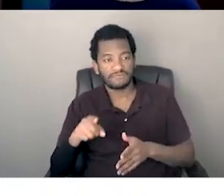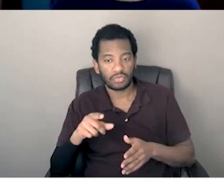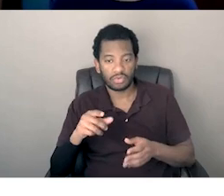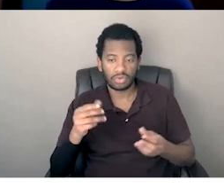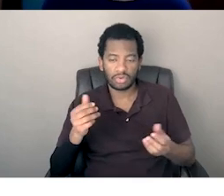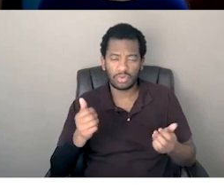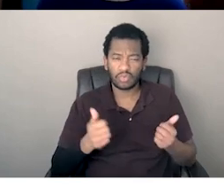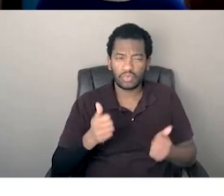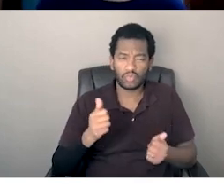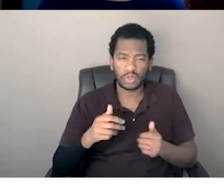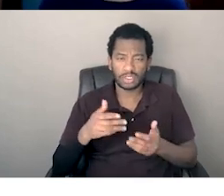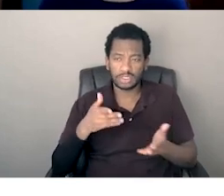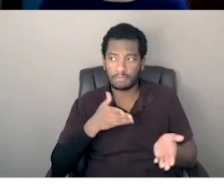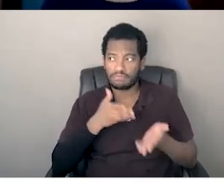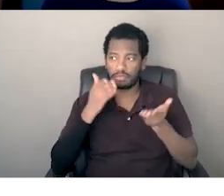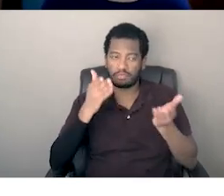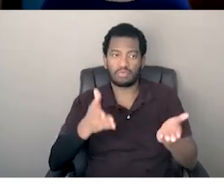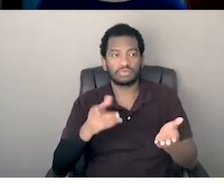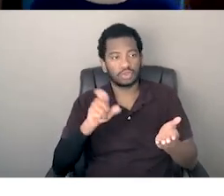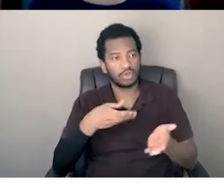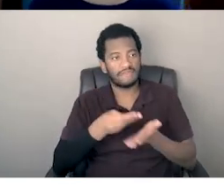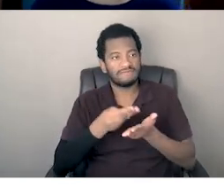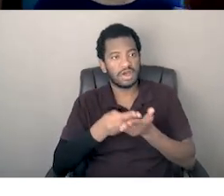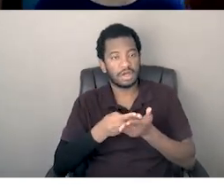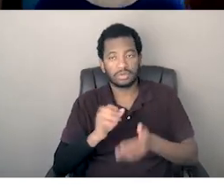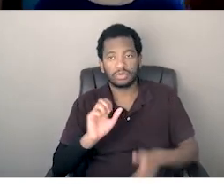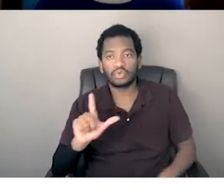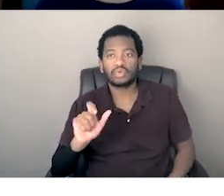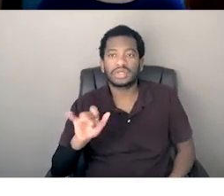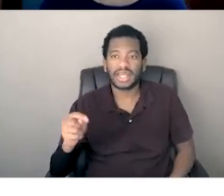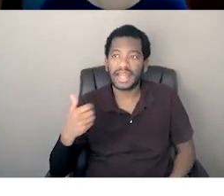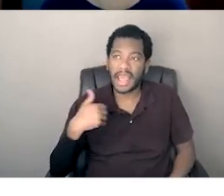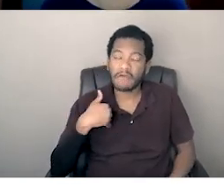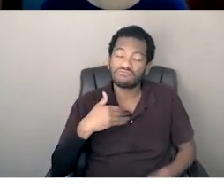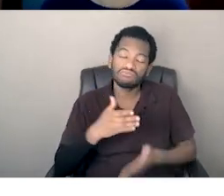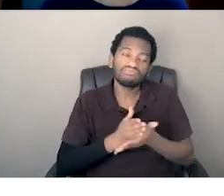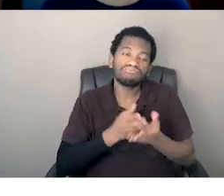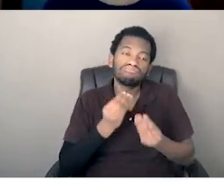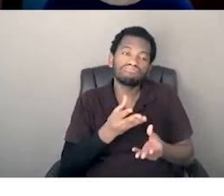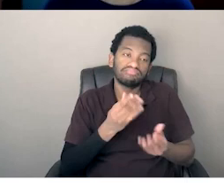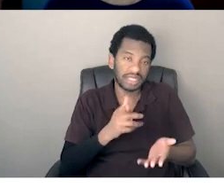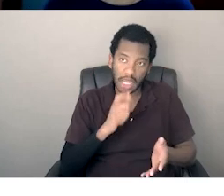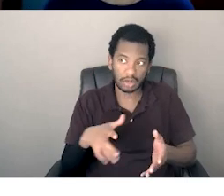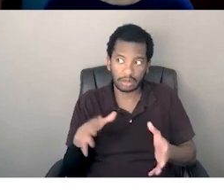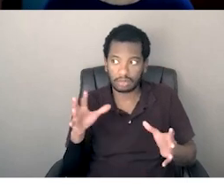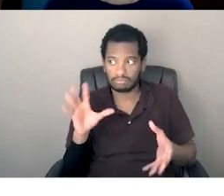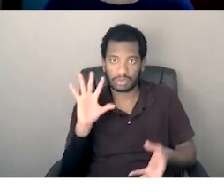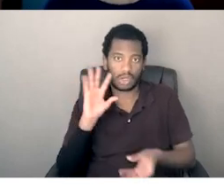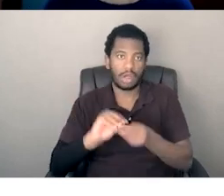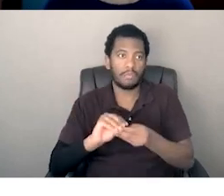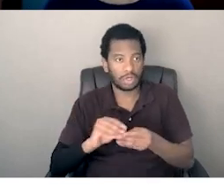proposals to fund, the toolkit offers some guidance, not comprehensive. There's obviously lots of other considerations. We talked about letters of